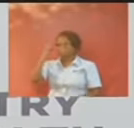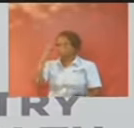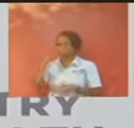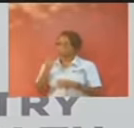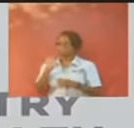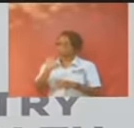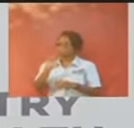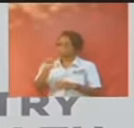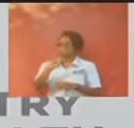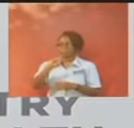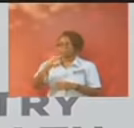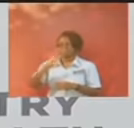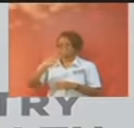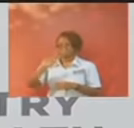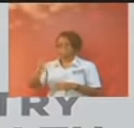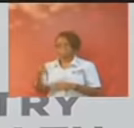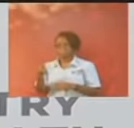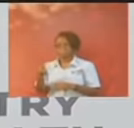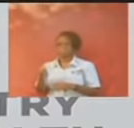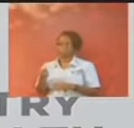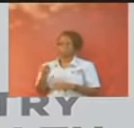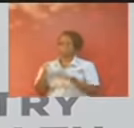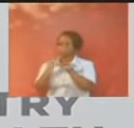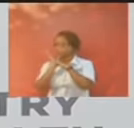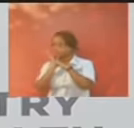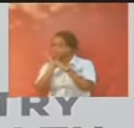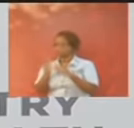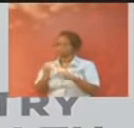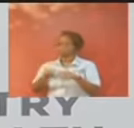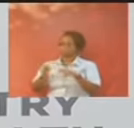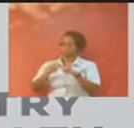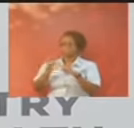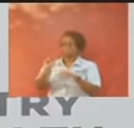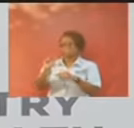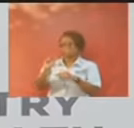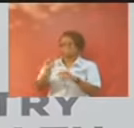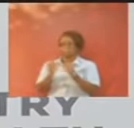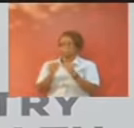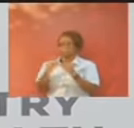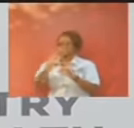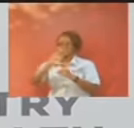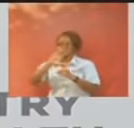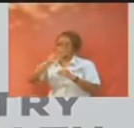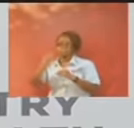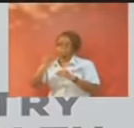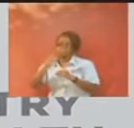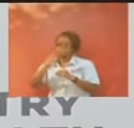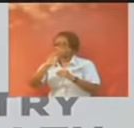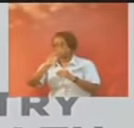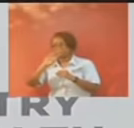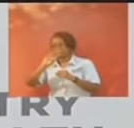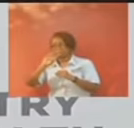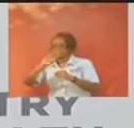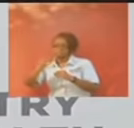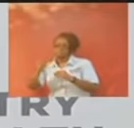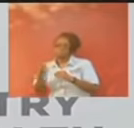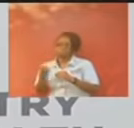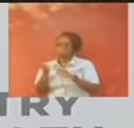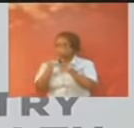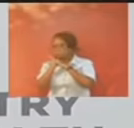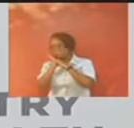to 1,651 beds is sufficient given the number of persons who usually